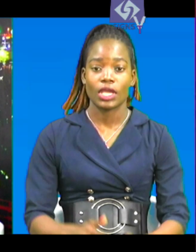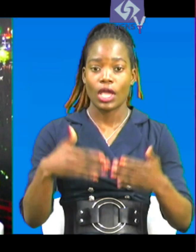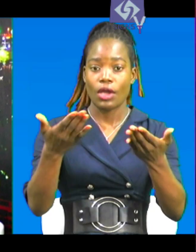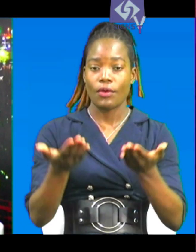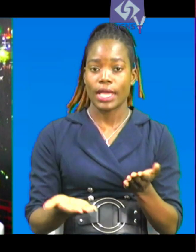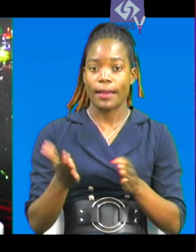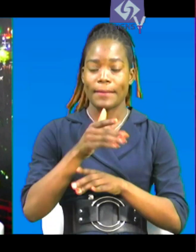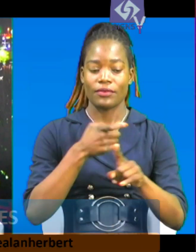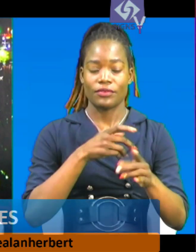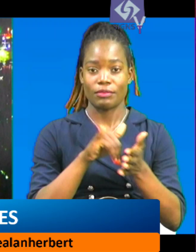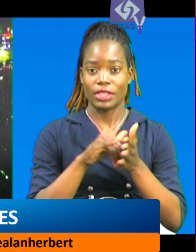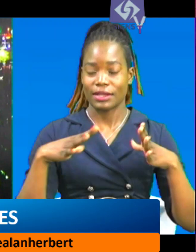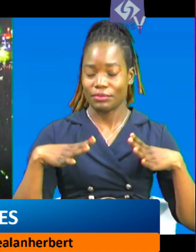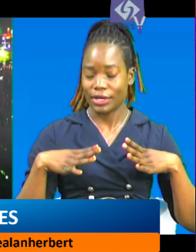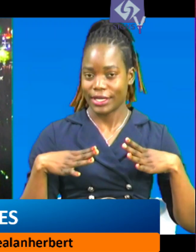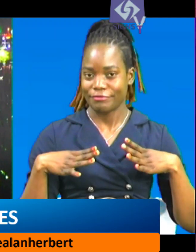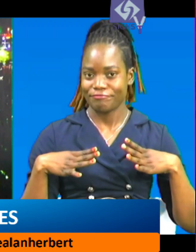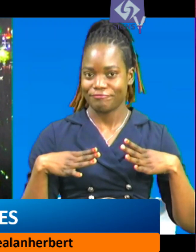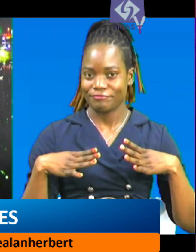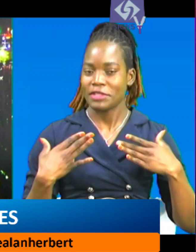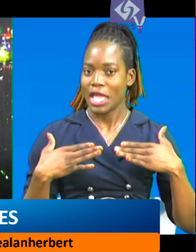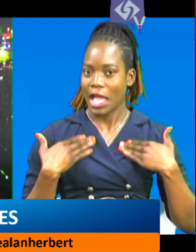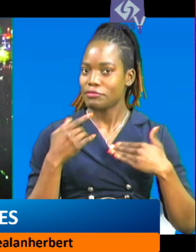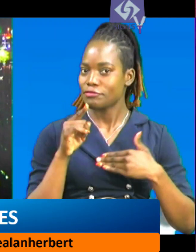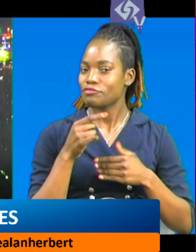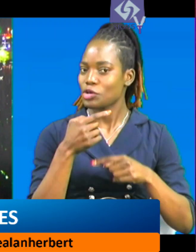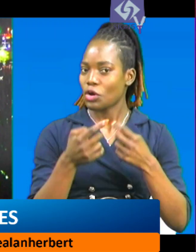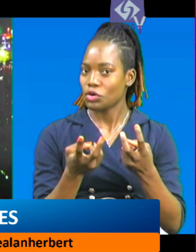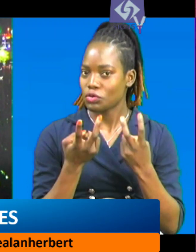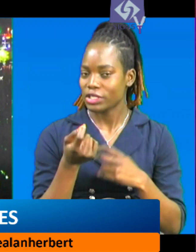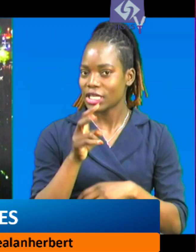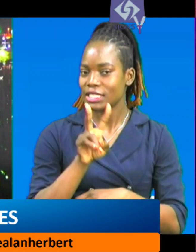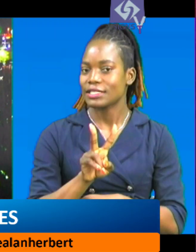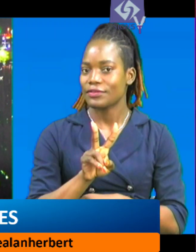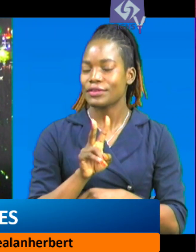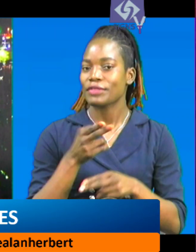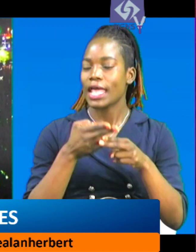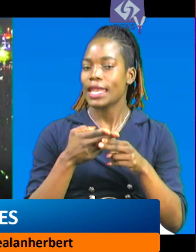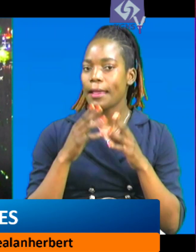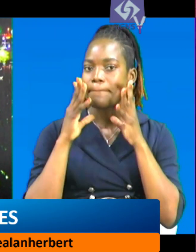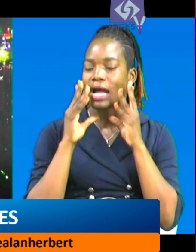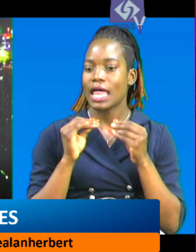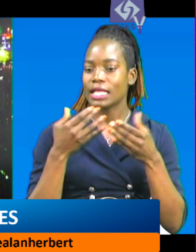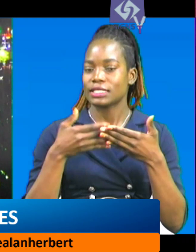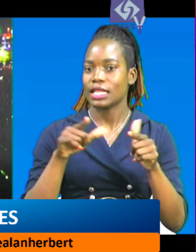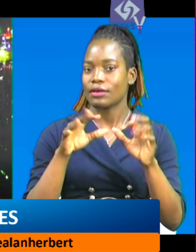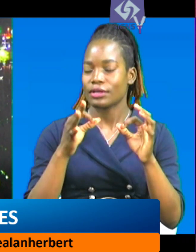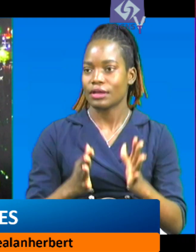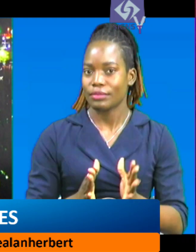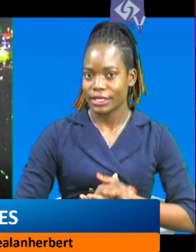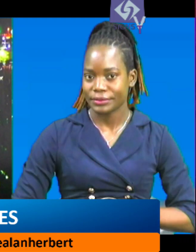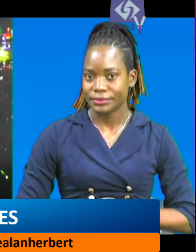Welcome back from that break. Glad you're still watching Science Breakfast with me, Alan Herbert. And the sign language interpreter is